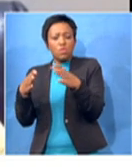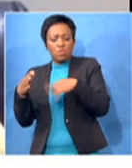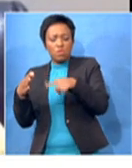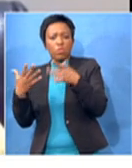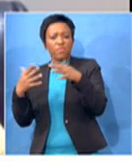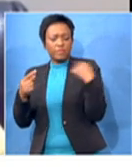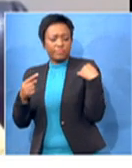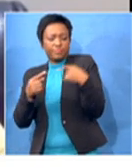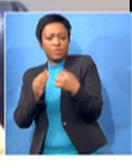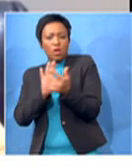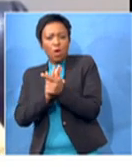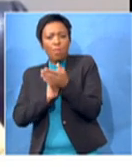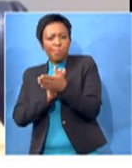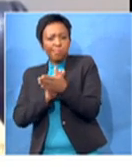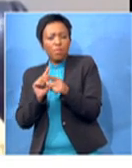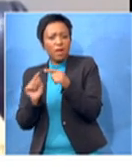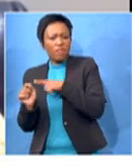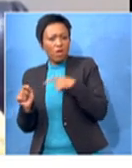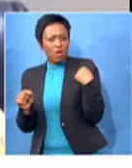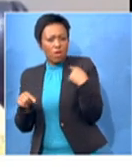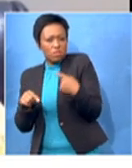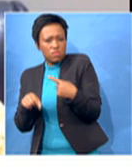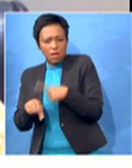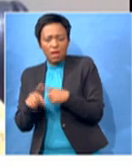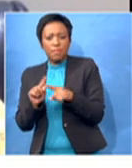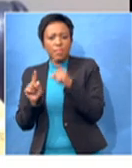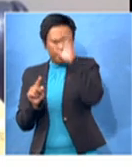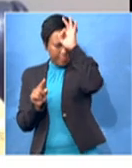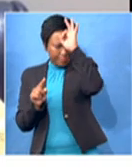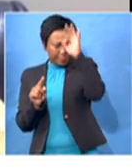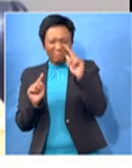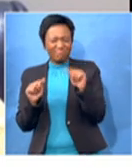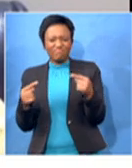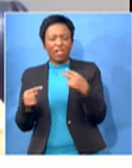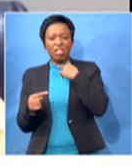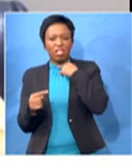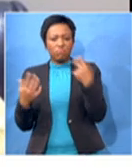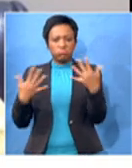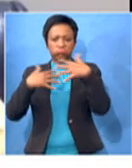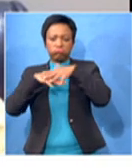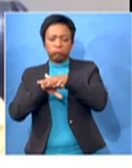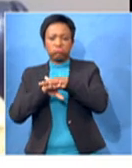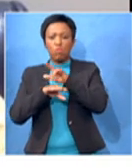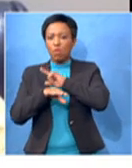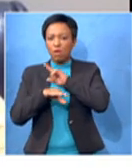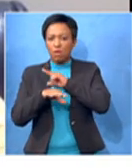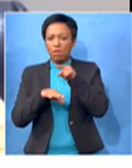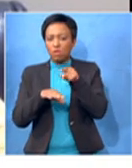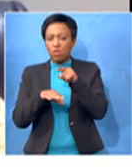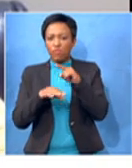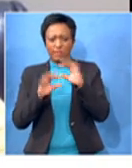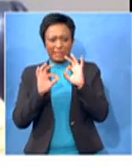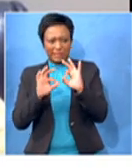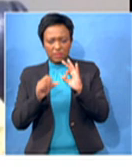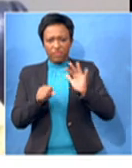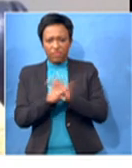the longest of time, and the police have not been able to apply and implement that law to the satisfaction of